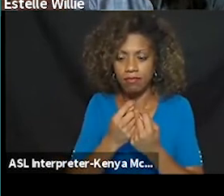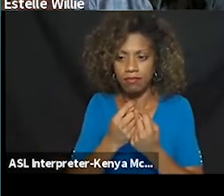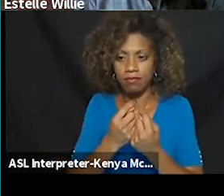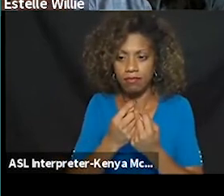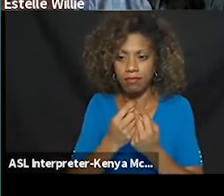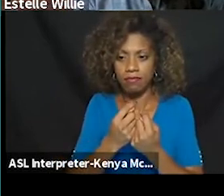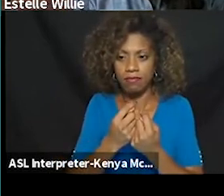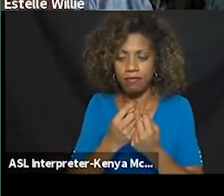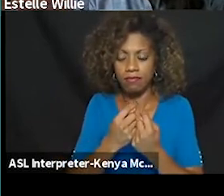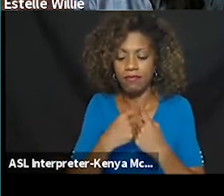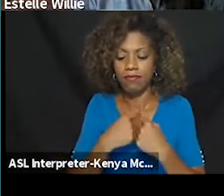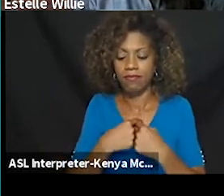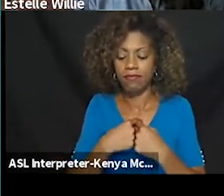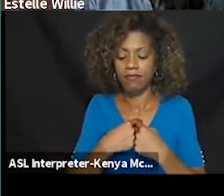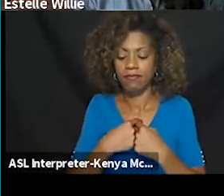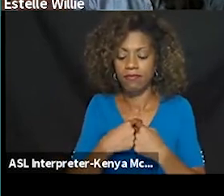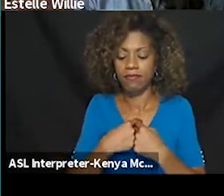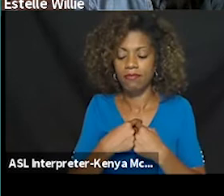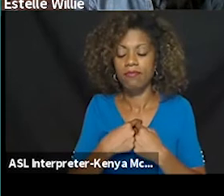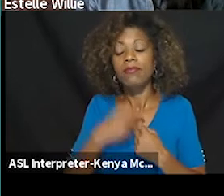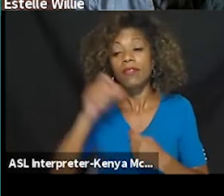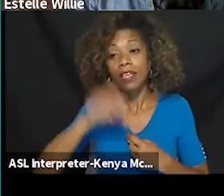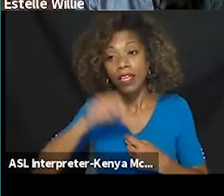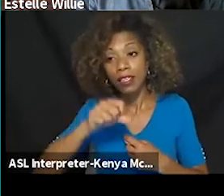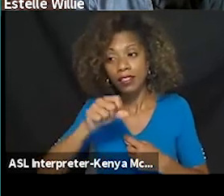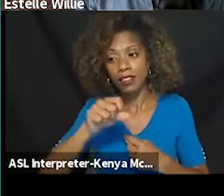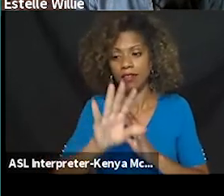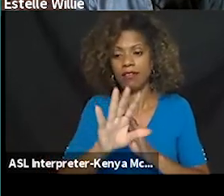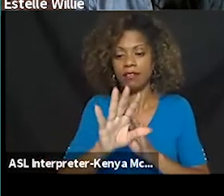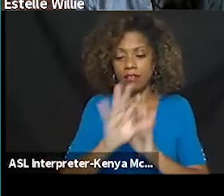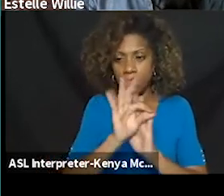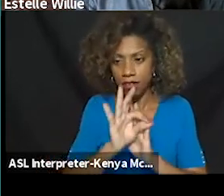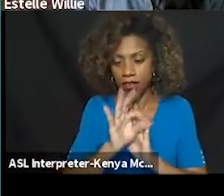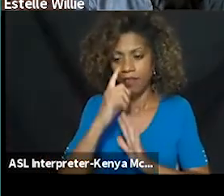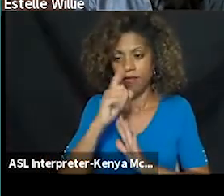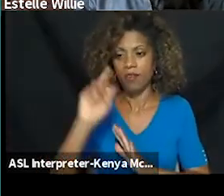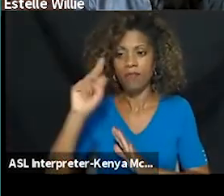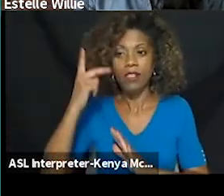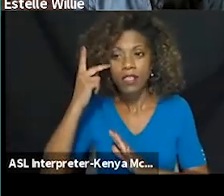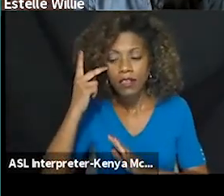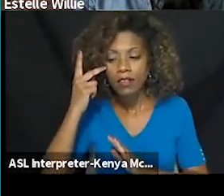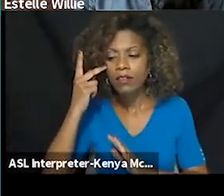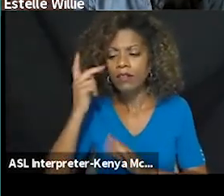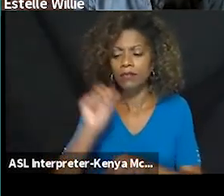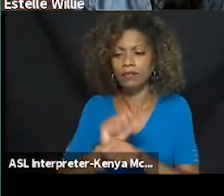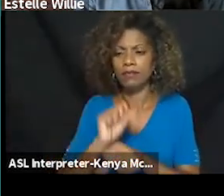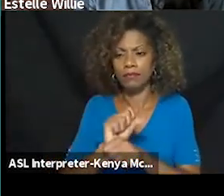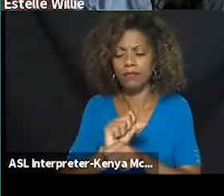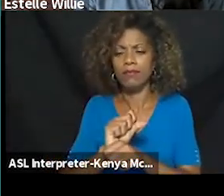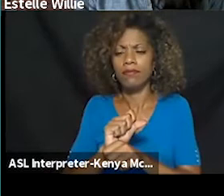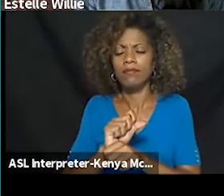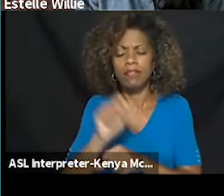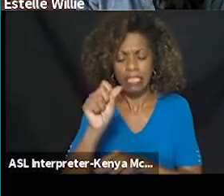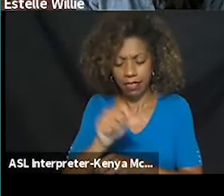while they were appointed for political positions, at the end of the day, every single one of those people